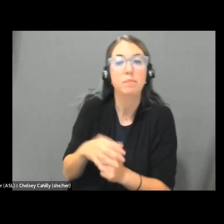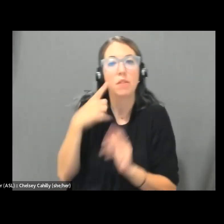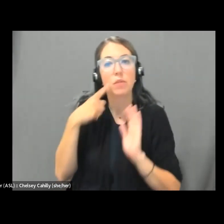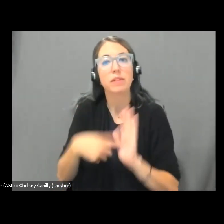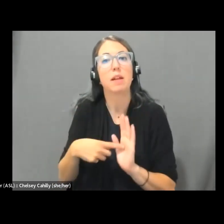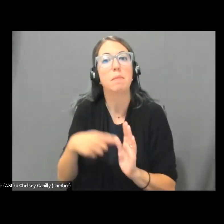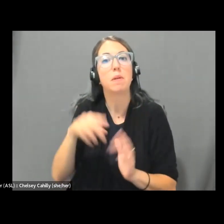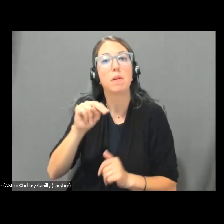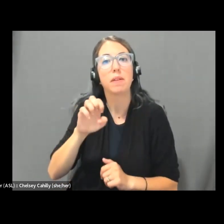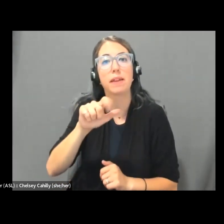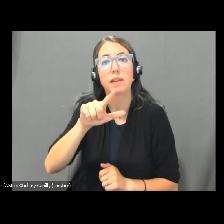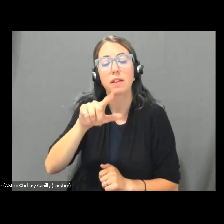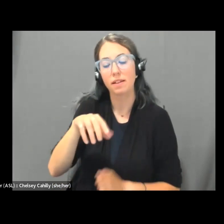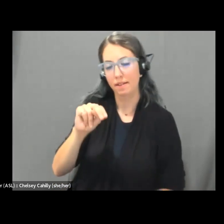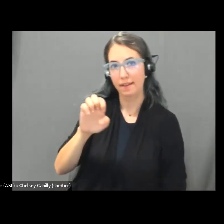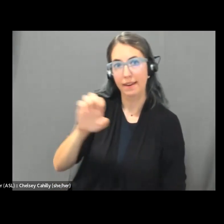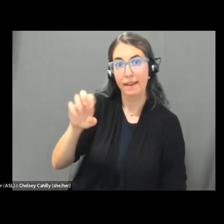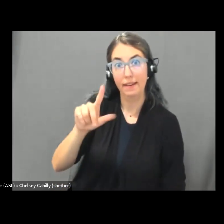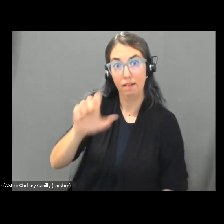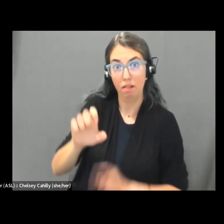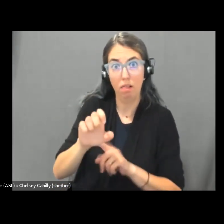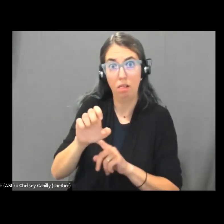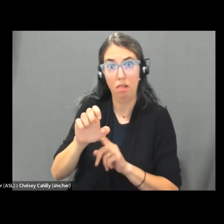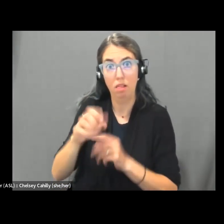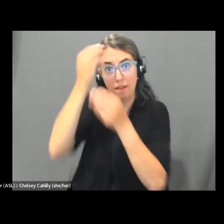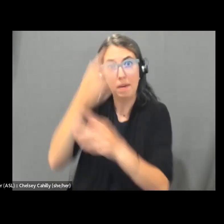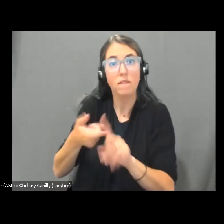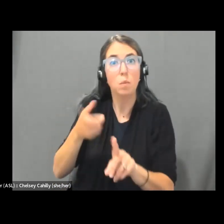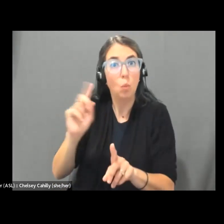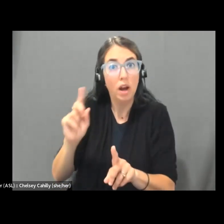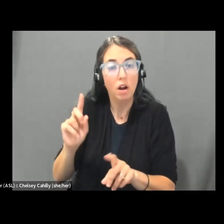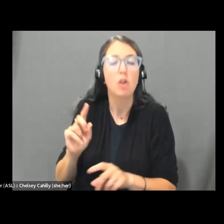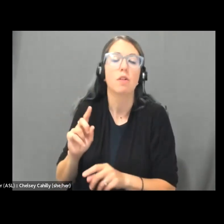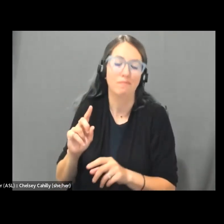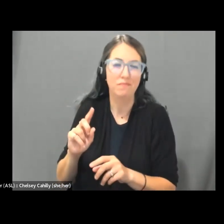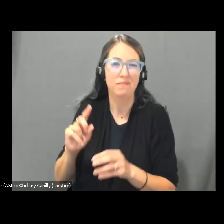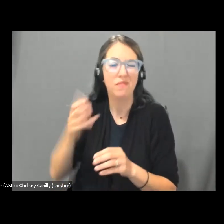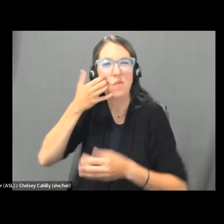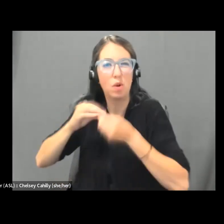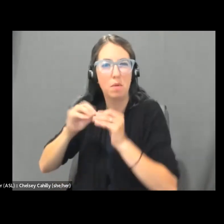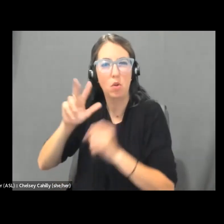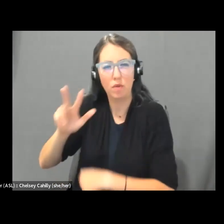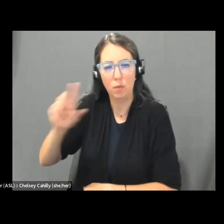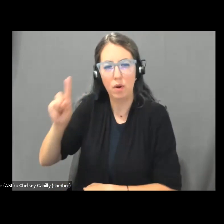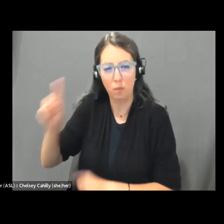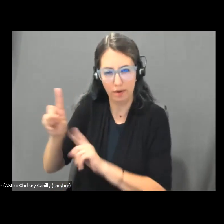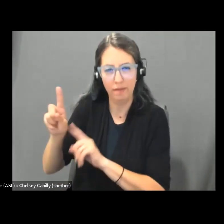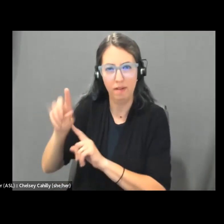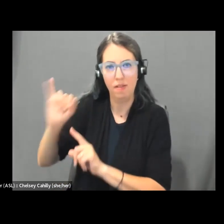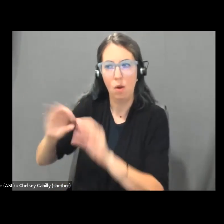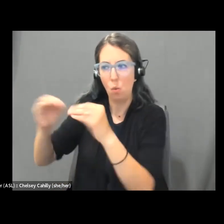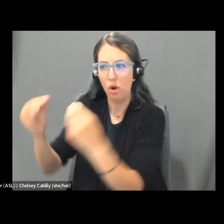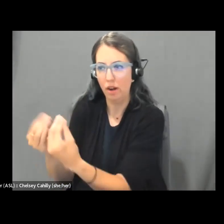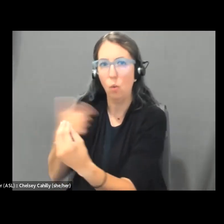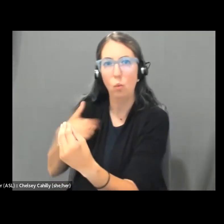aggregated 311 call requests that were coming into United Way at the City of Boston that were being shared back with us, aggregated